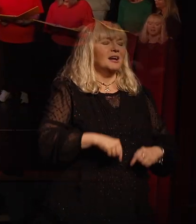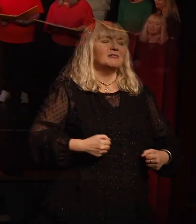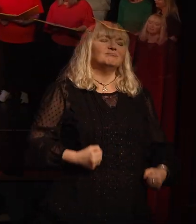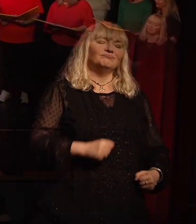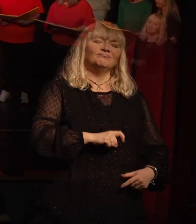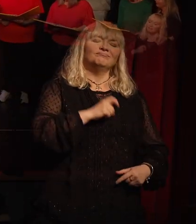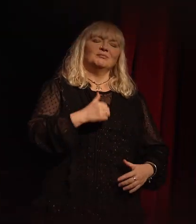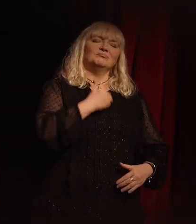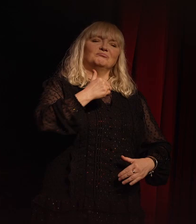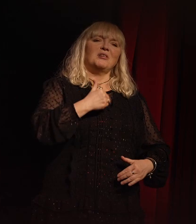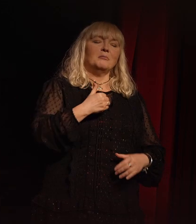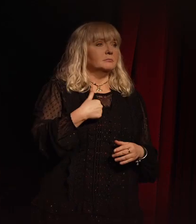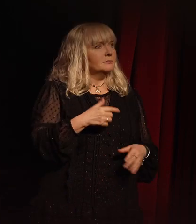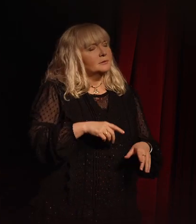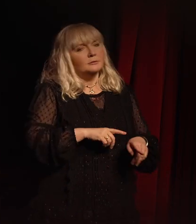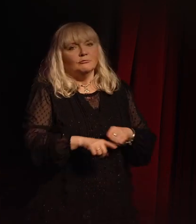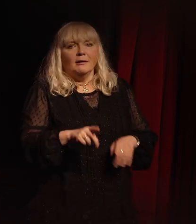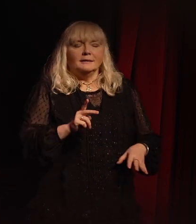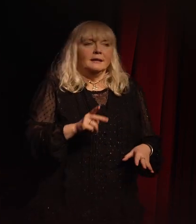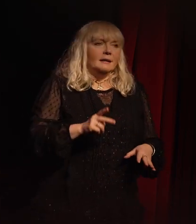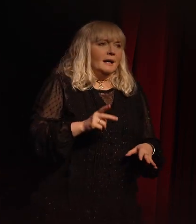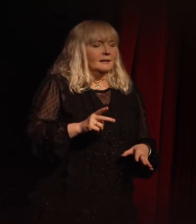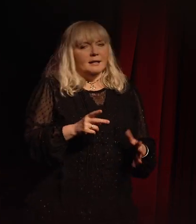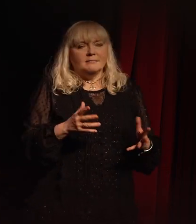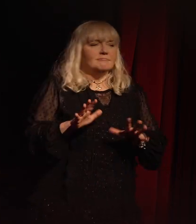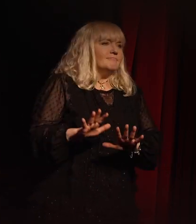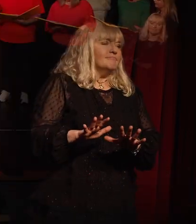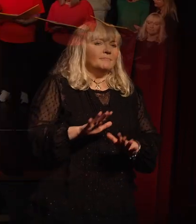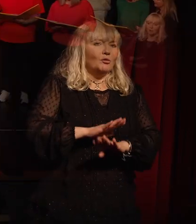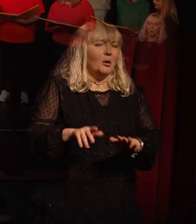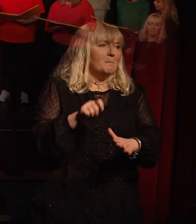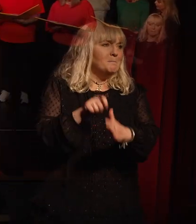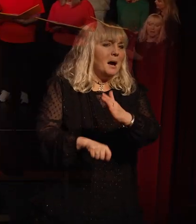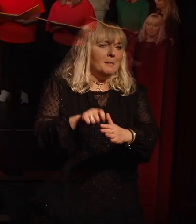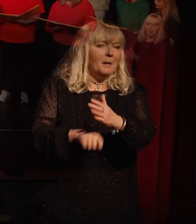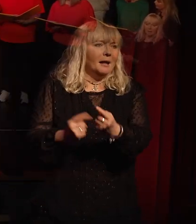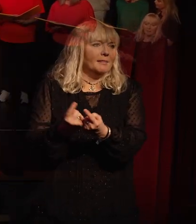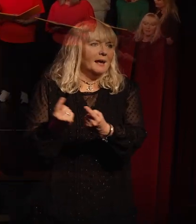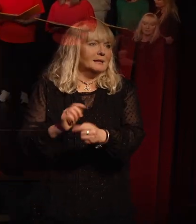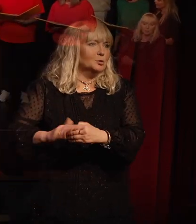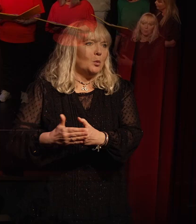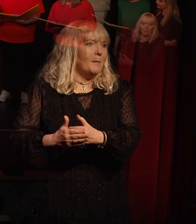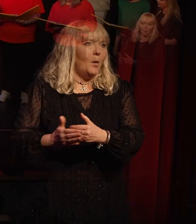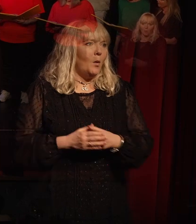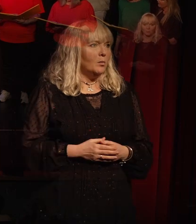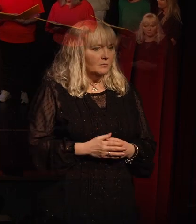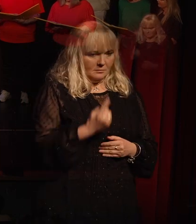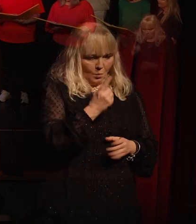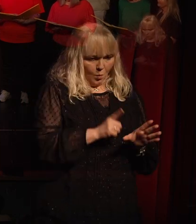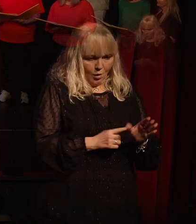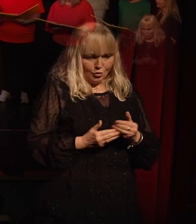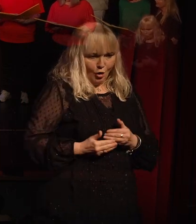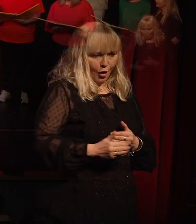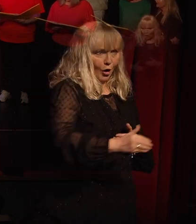Here I go again, surprise, how can I resist you? Take all year, going slow